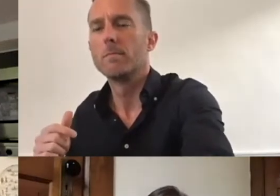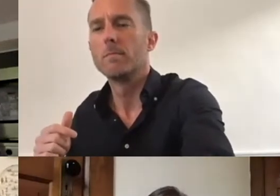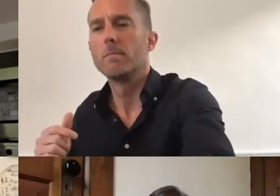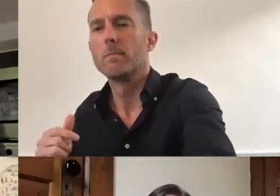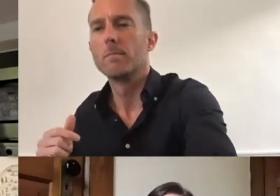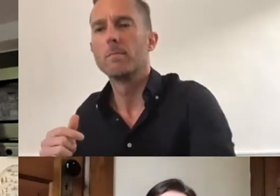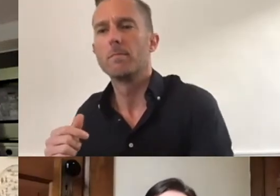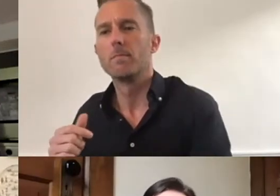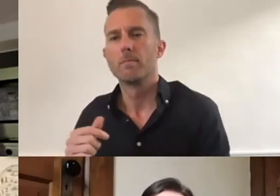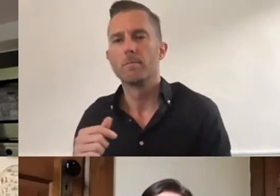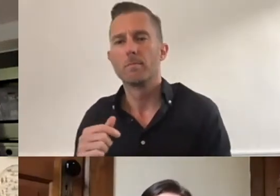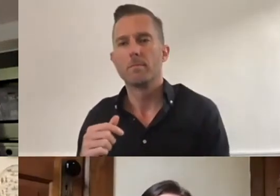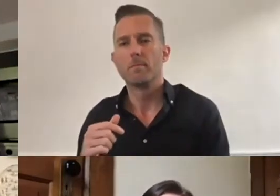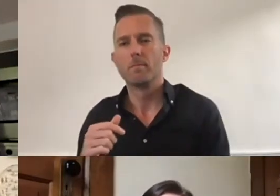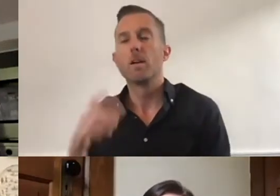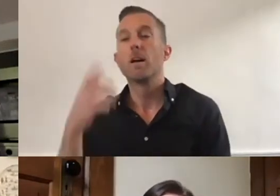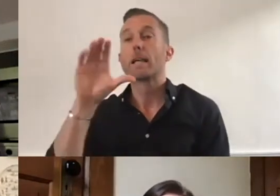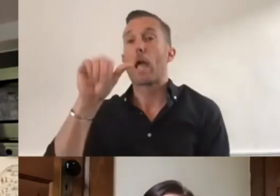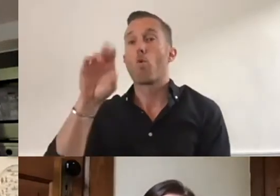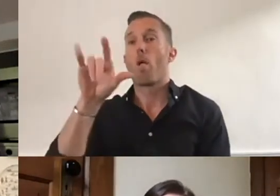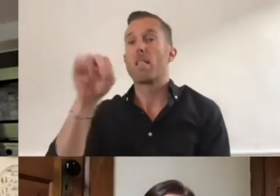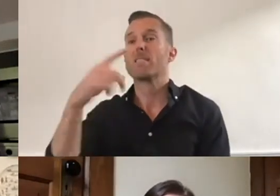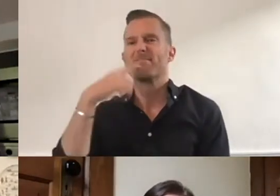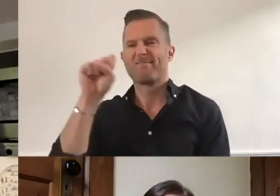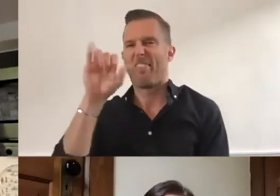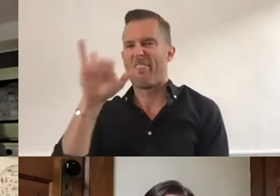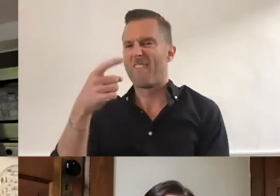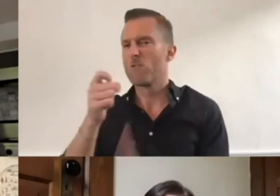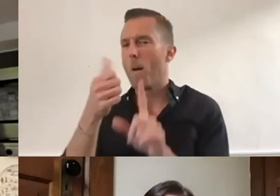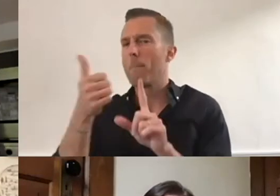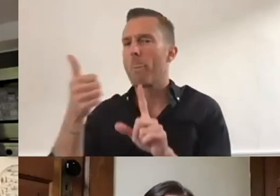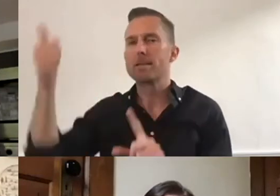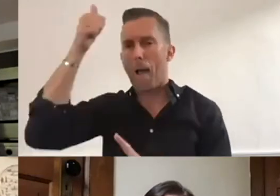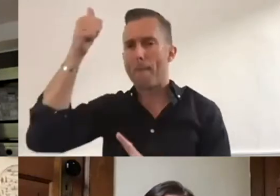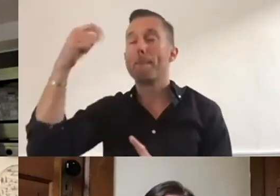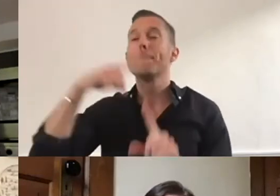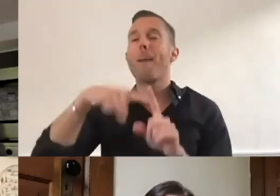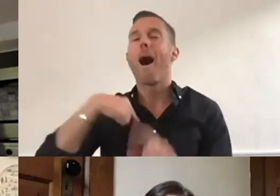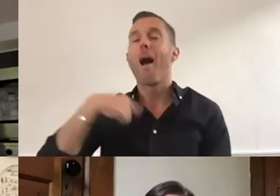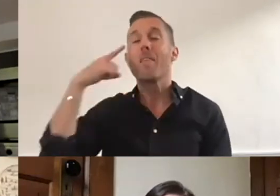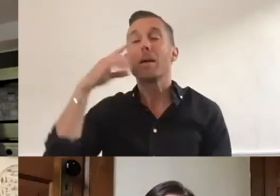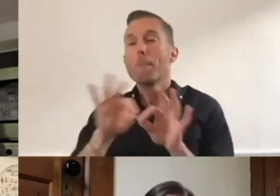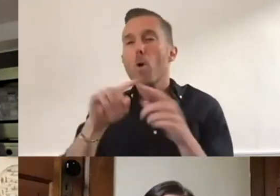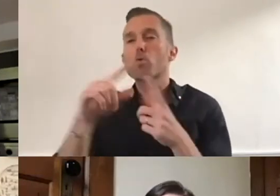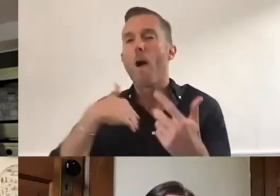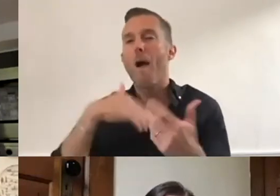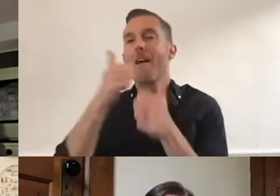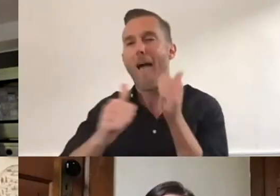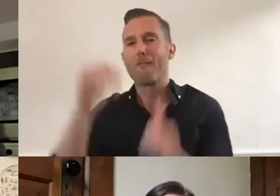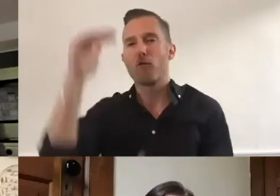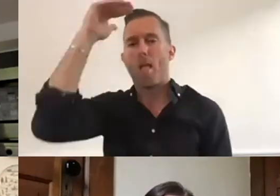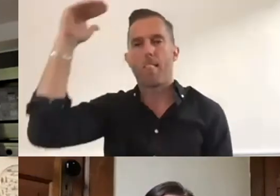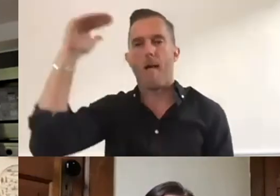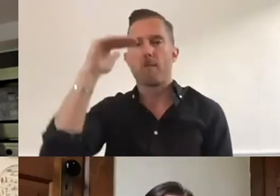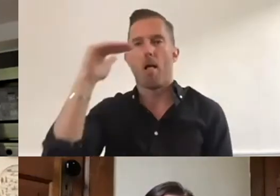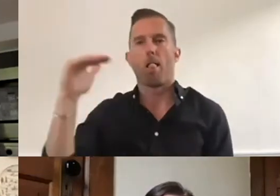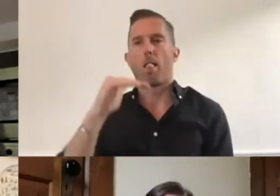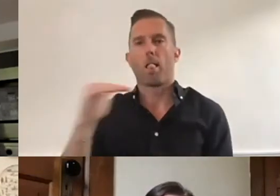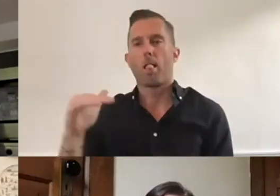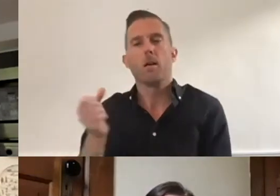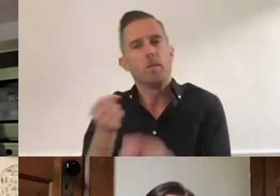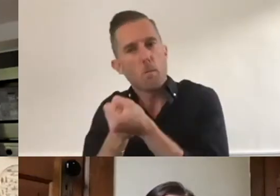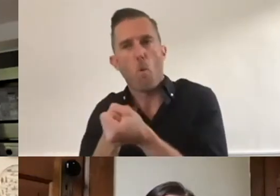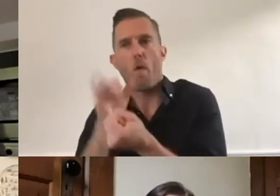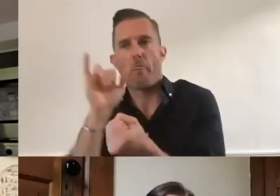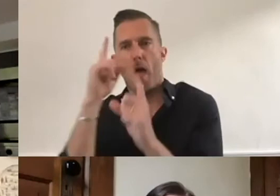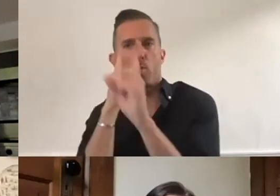important to have champions at every level of a production. And so that everyone who's reviewing reviewing shows, I'm in standards